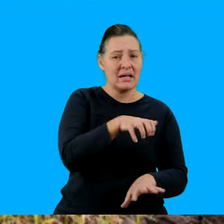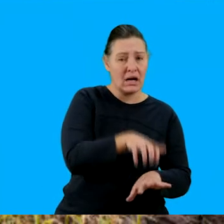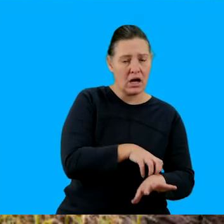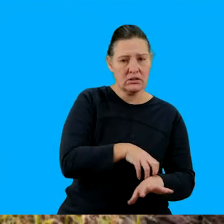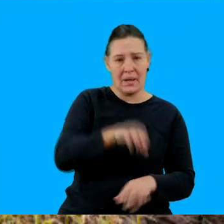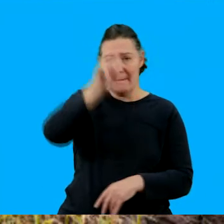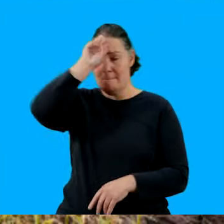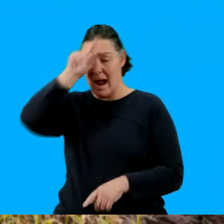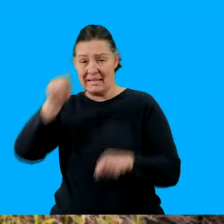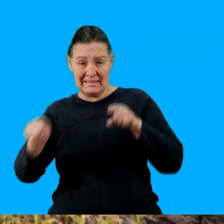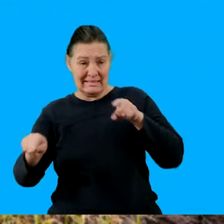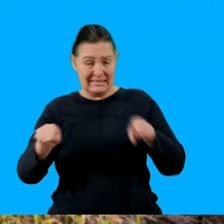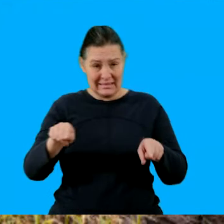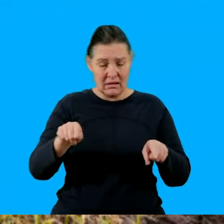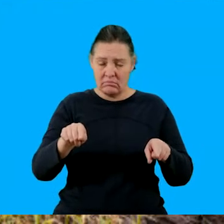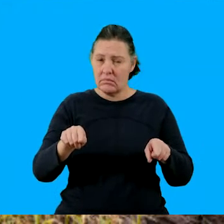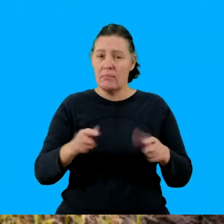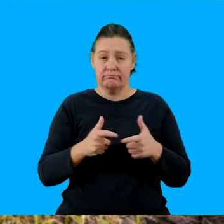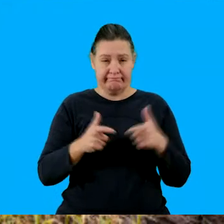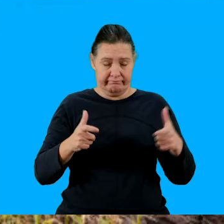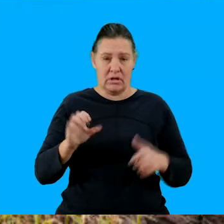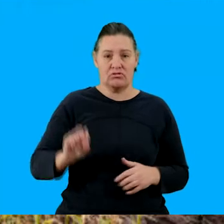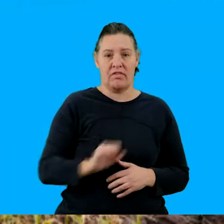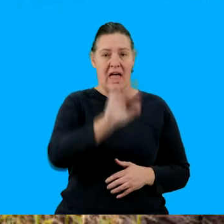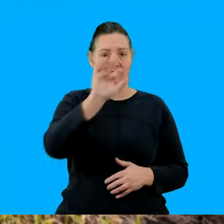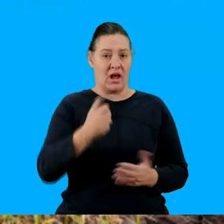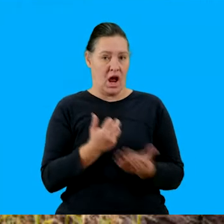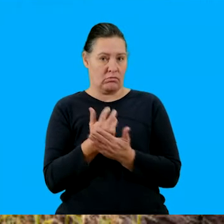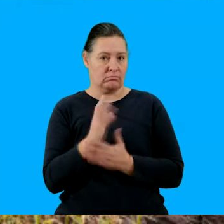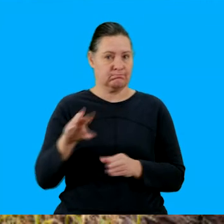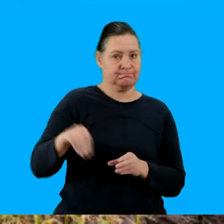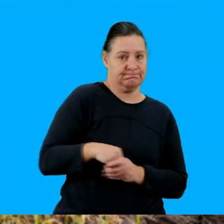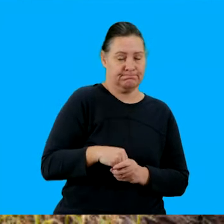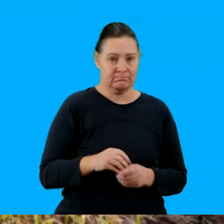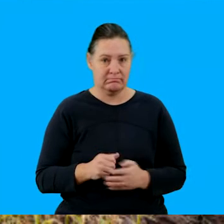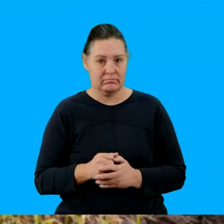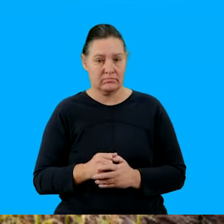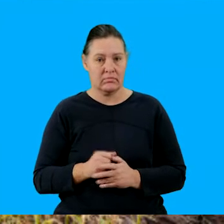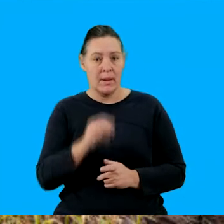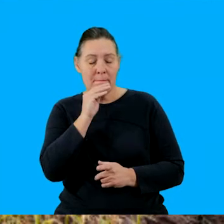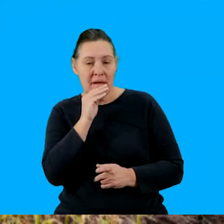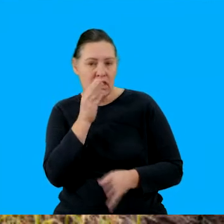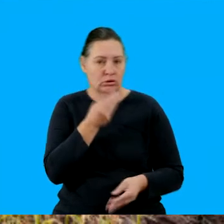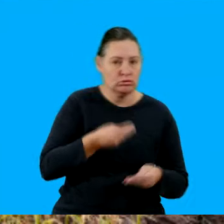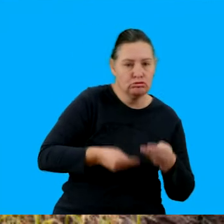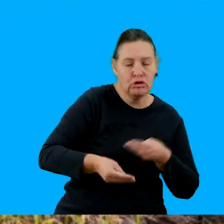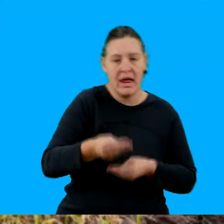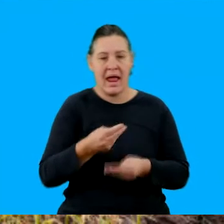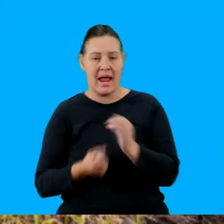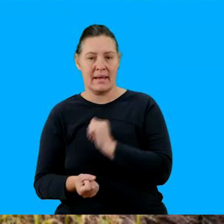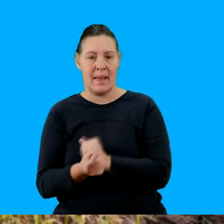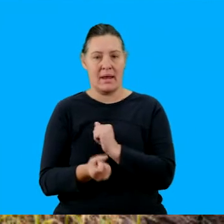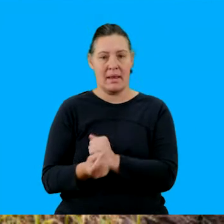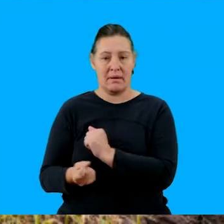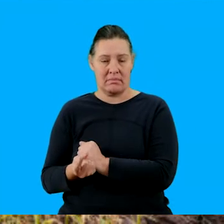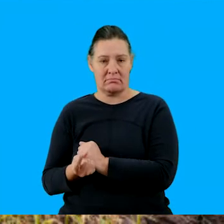agriculture and mining were the largest parts of the South African economy? This led to trade happening